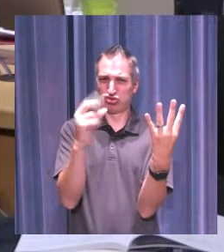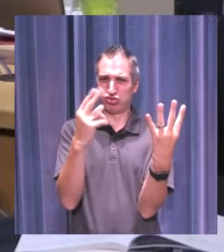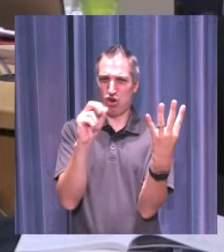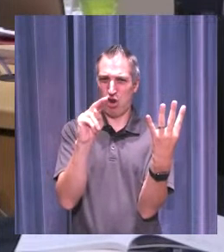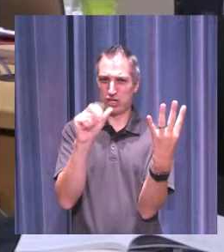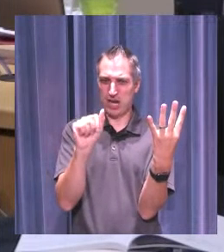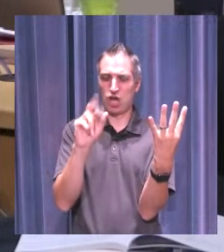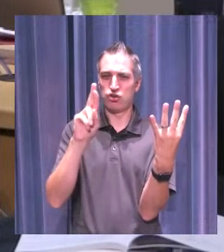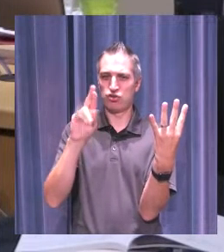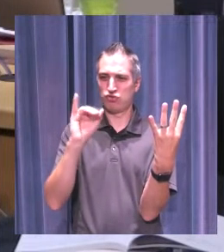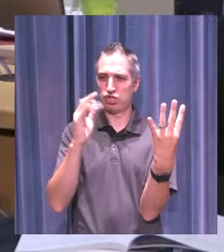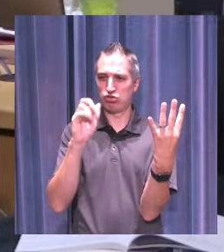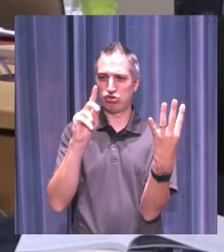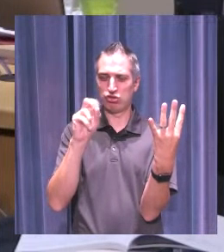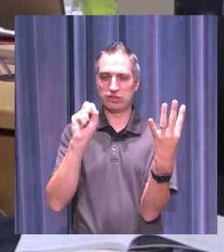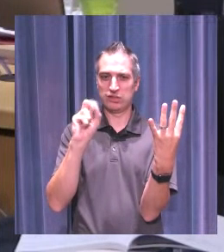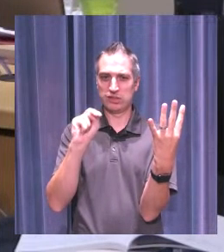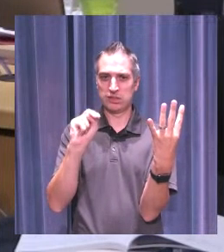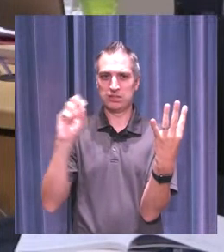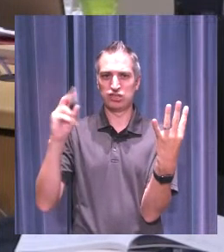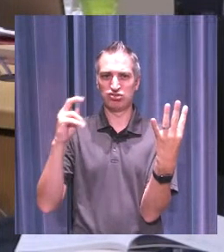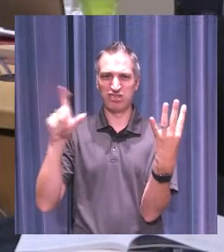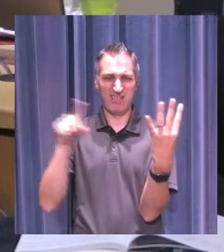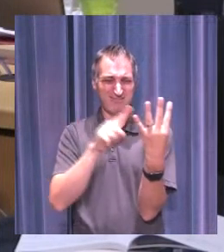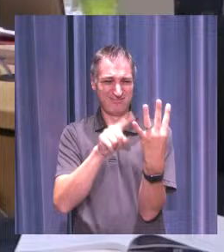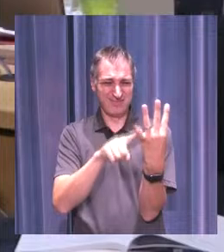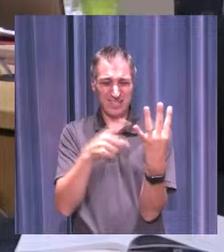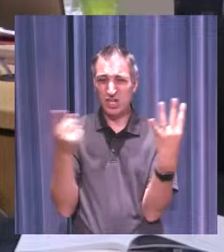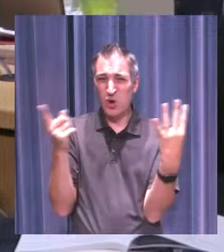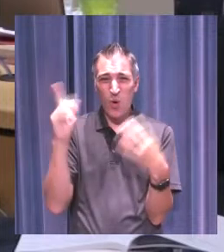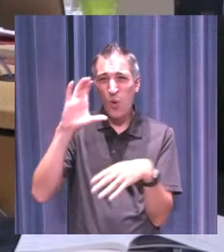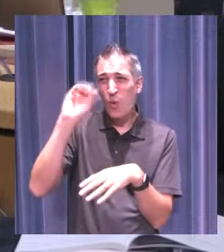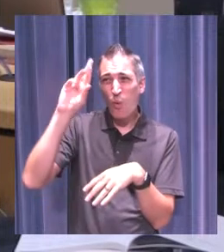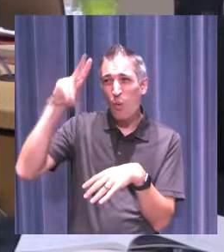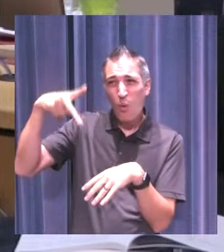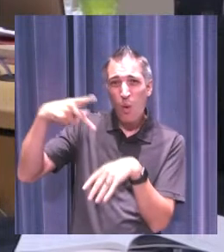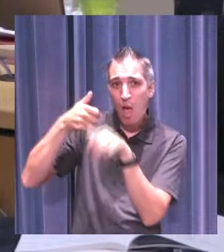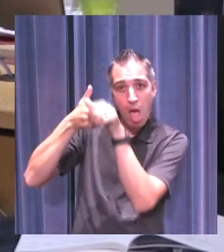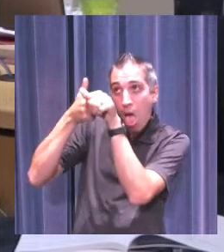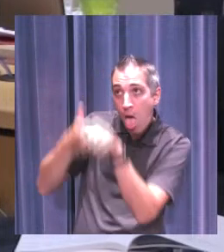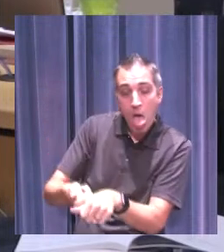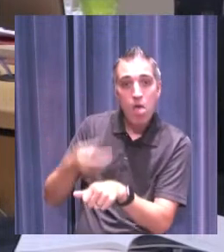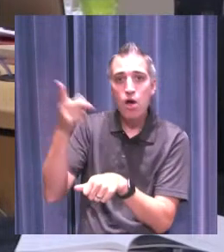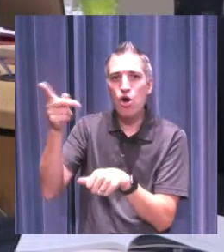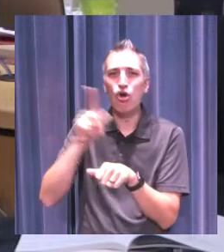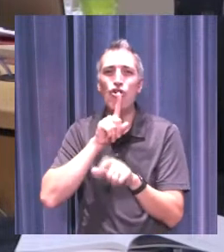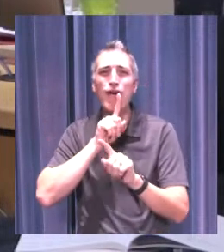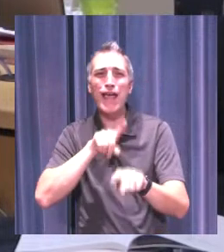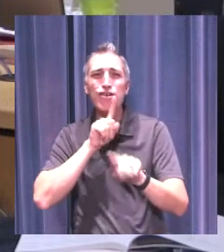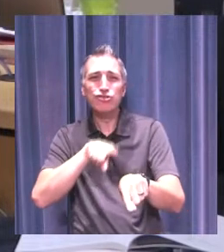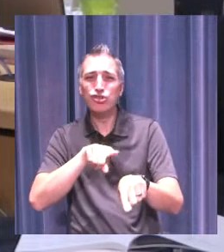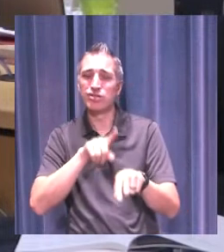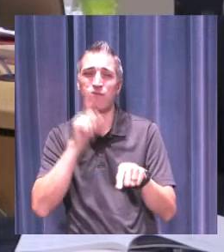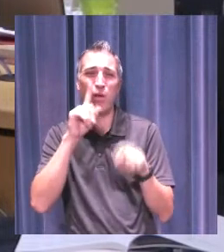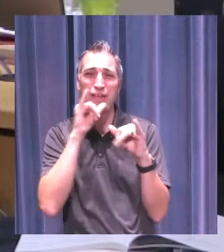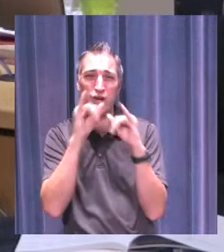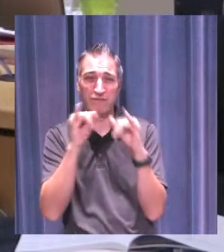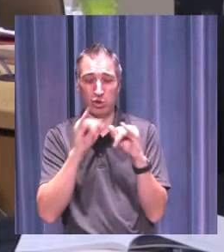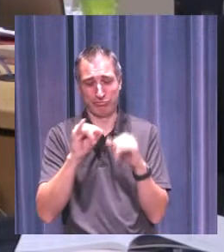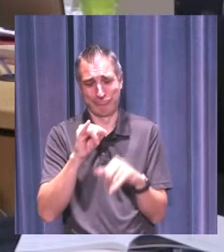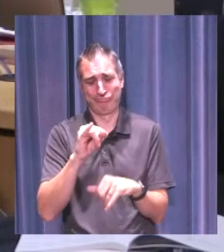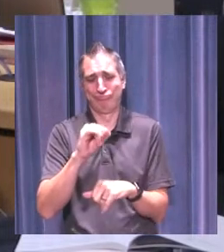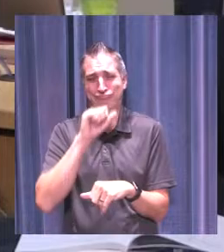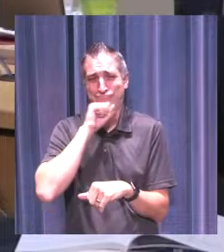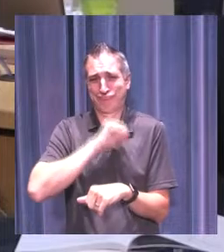corporate shill with absolutely zero higher education experience. Her answers to interview questions were laughable, and even more so